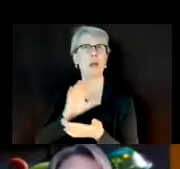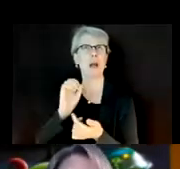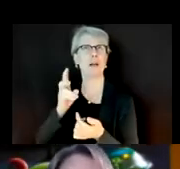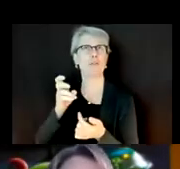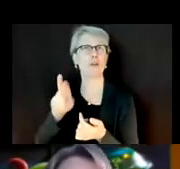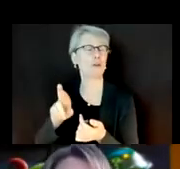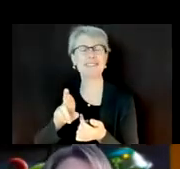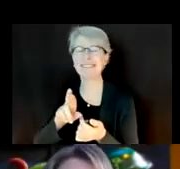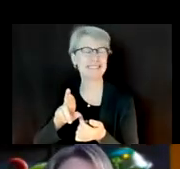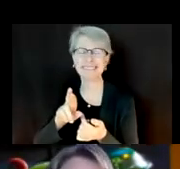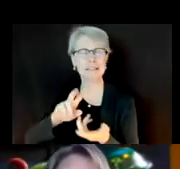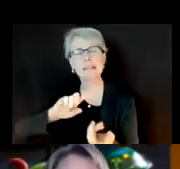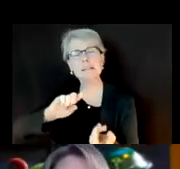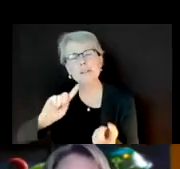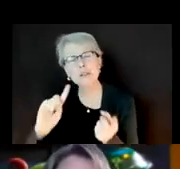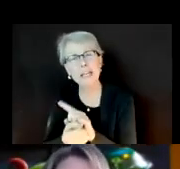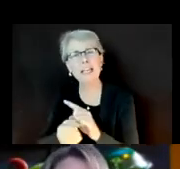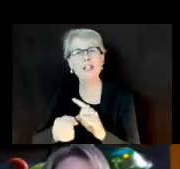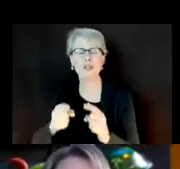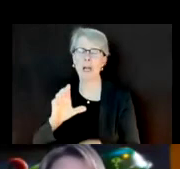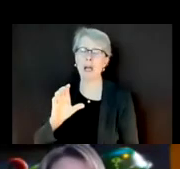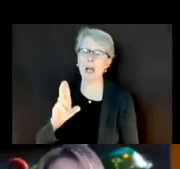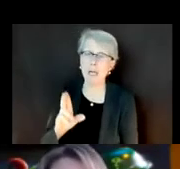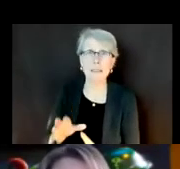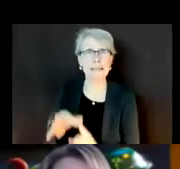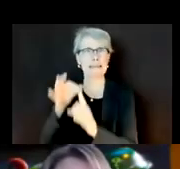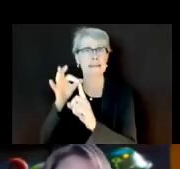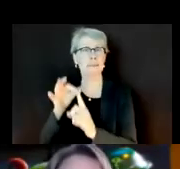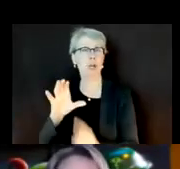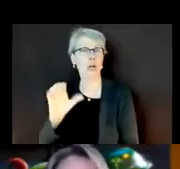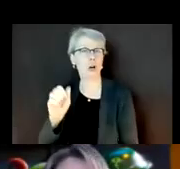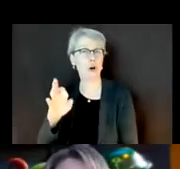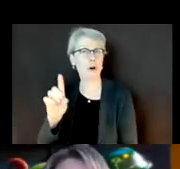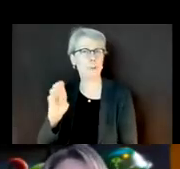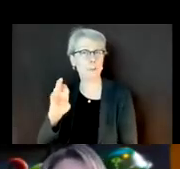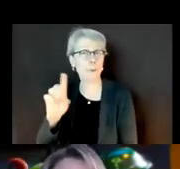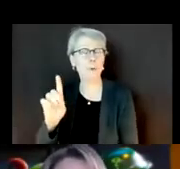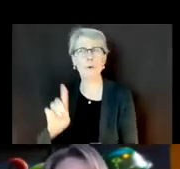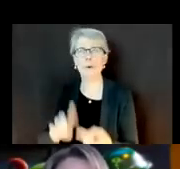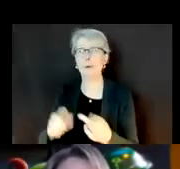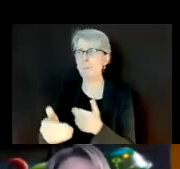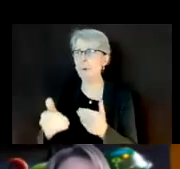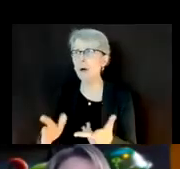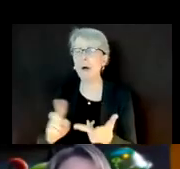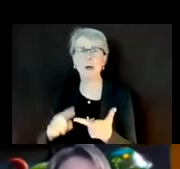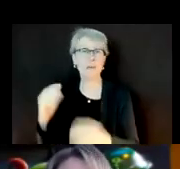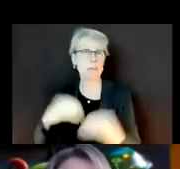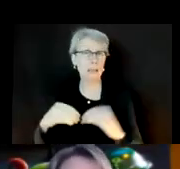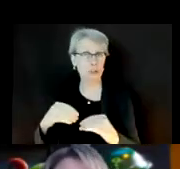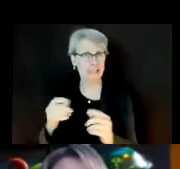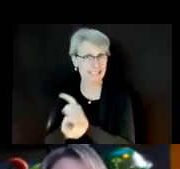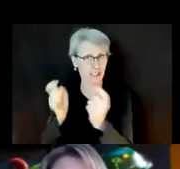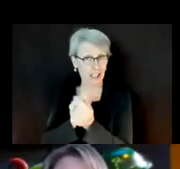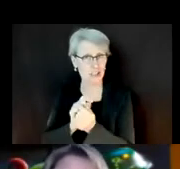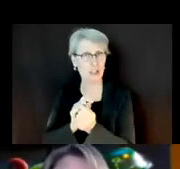by changing the language to custom cardboard packaging and boxes, all of a sudden they were